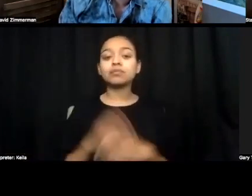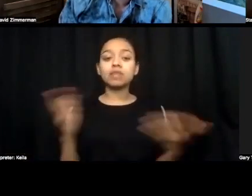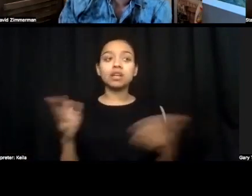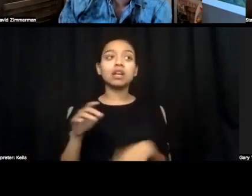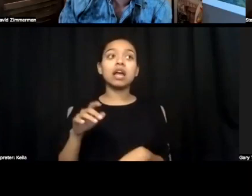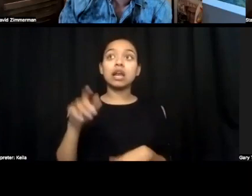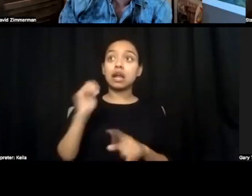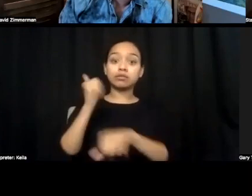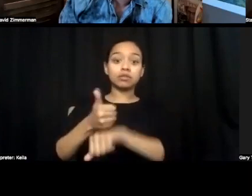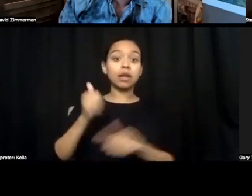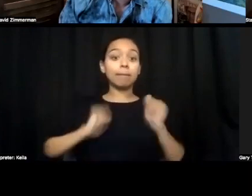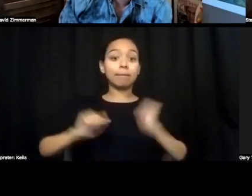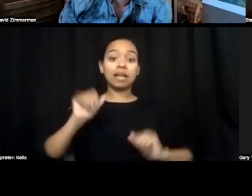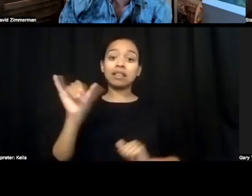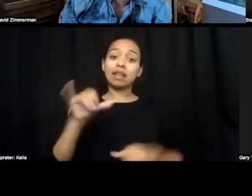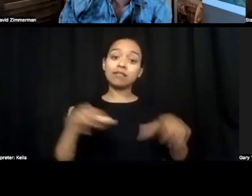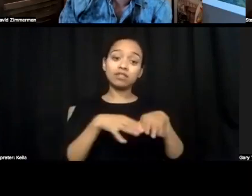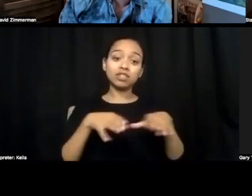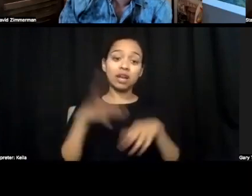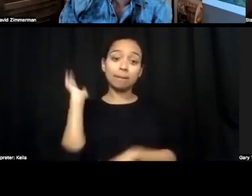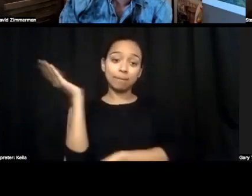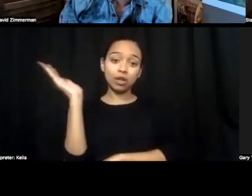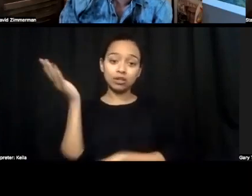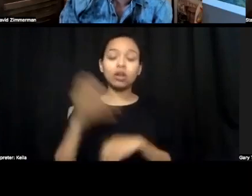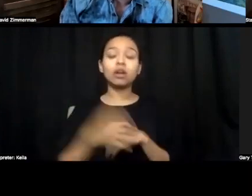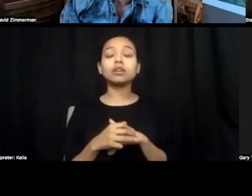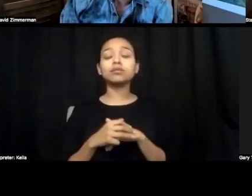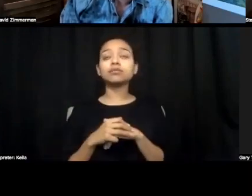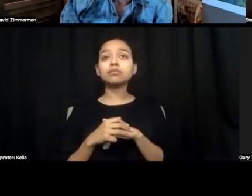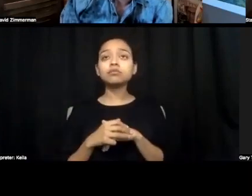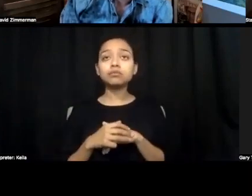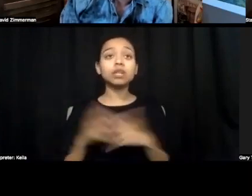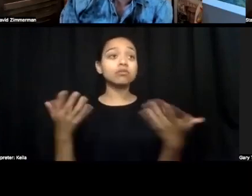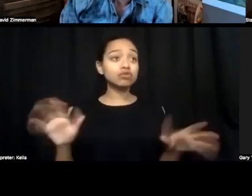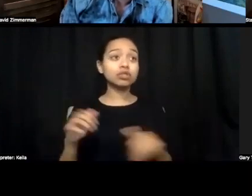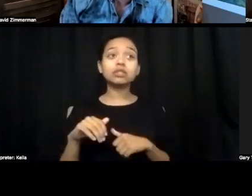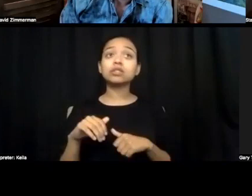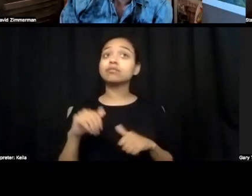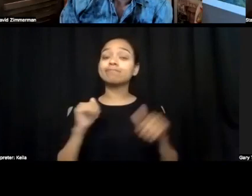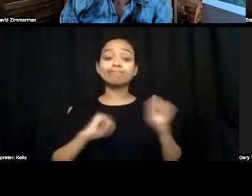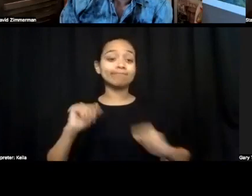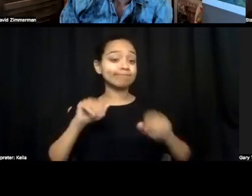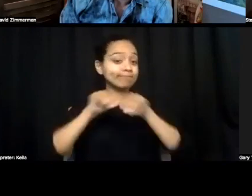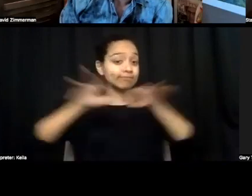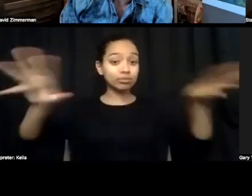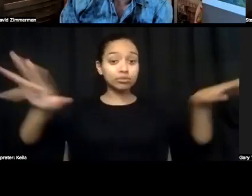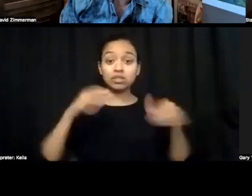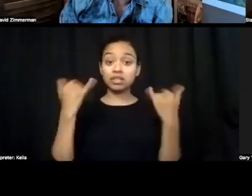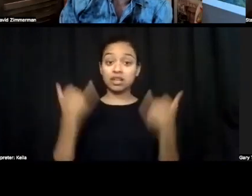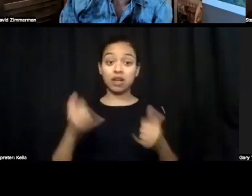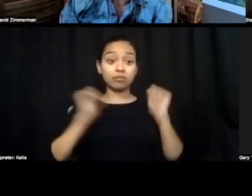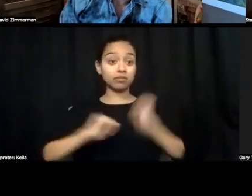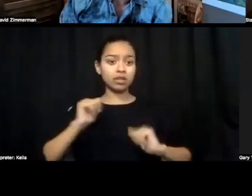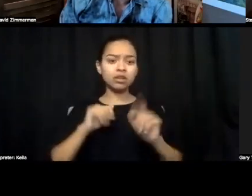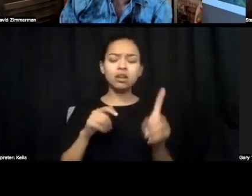Monologues, and it was my first play published and licensed, and now it's being done all over the United States. There's What is that